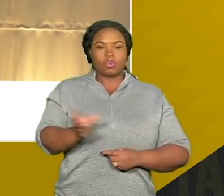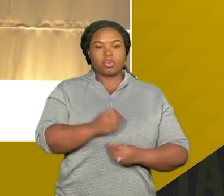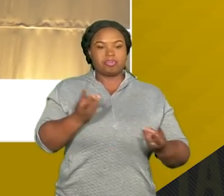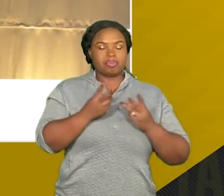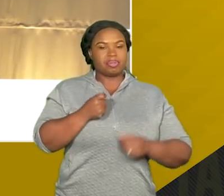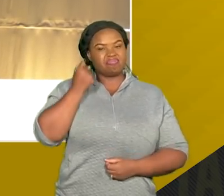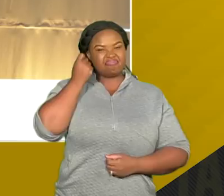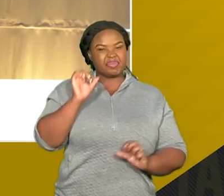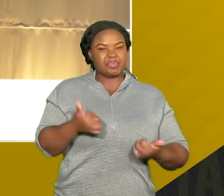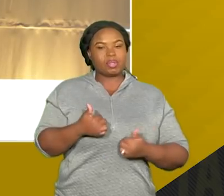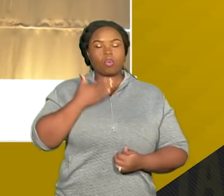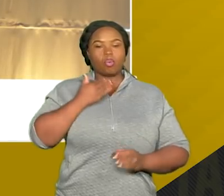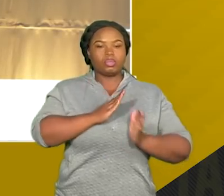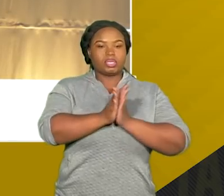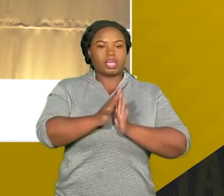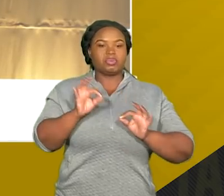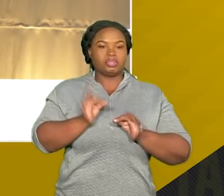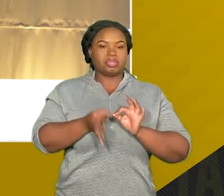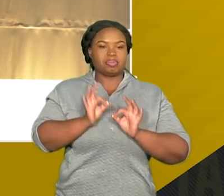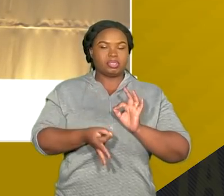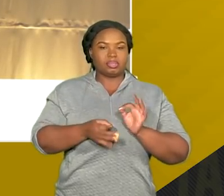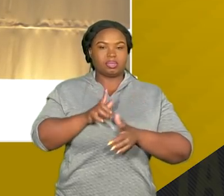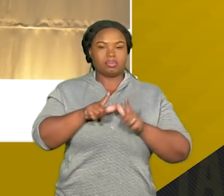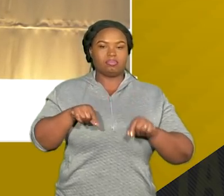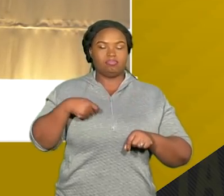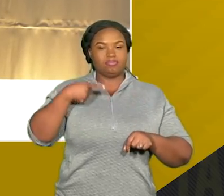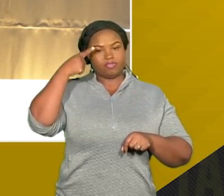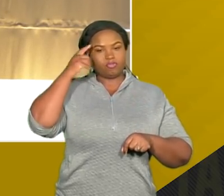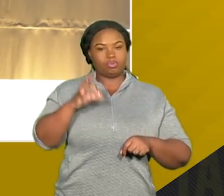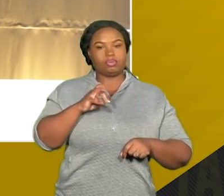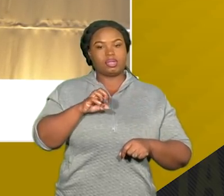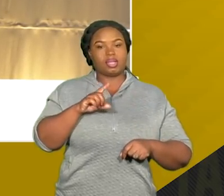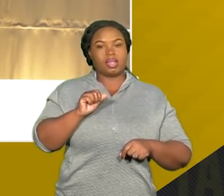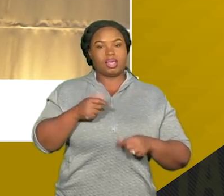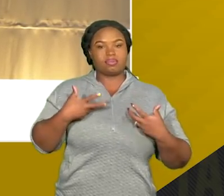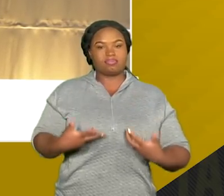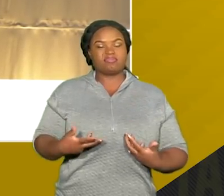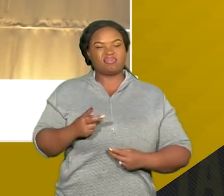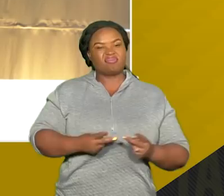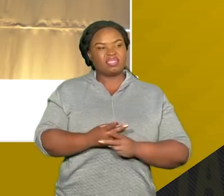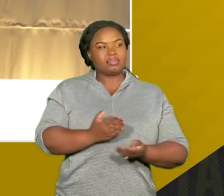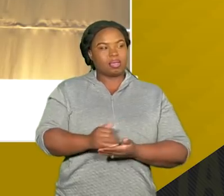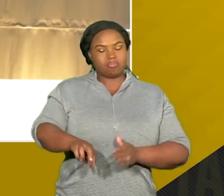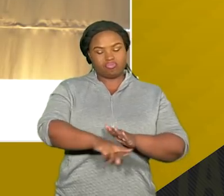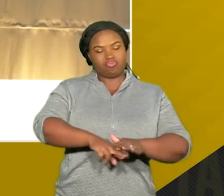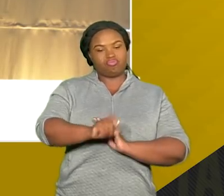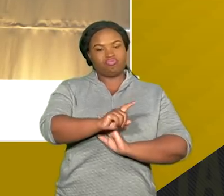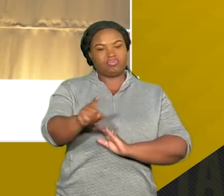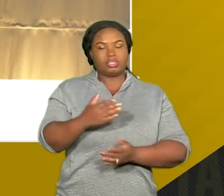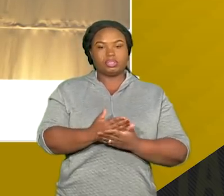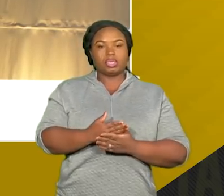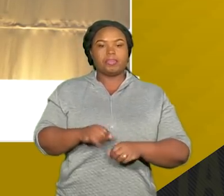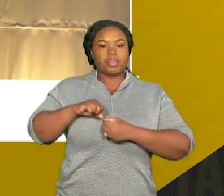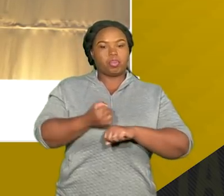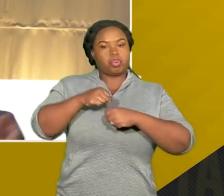on Kuluma to see Fortune Madala, we are going to at only the Molly Mizan. Gune Fundazo Lapacona, Ono Guzo Con, which could have under two bandis and Chanel